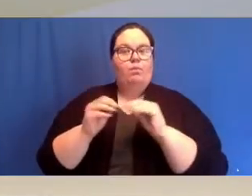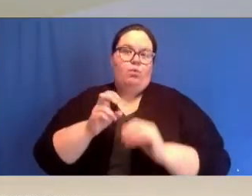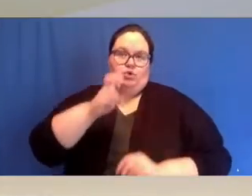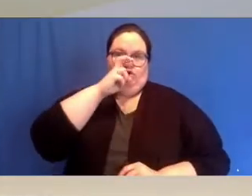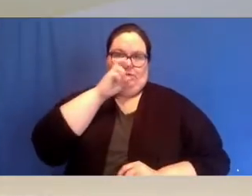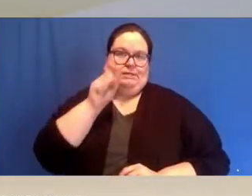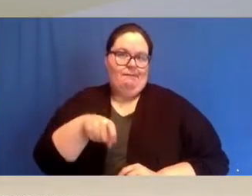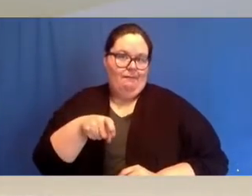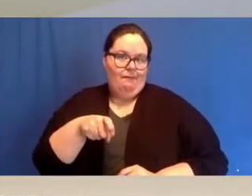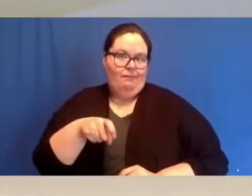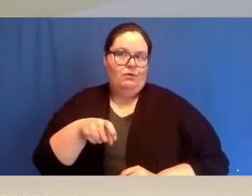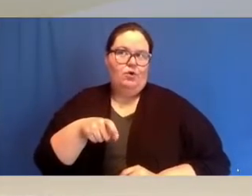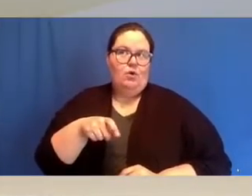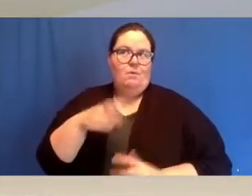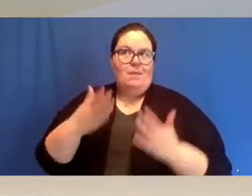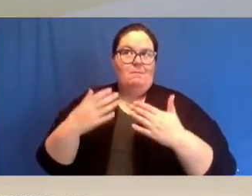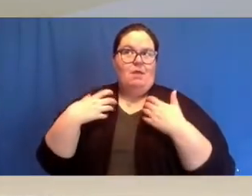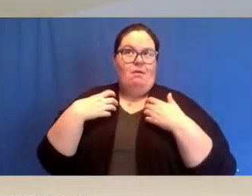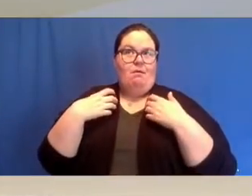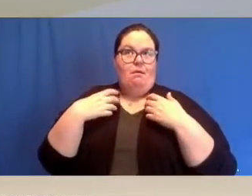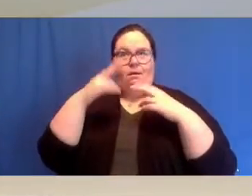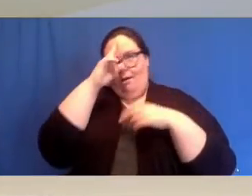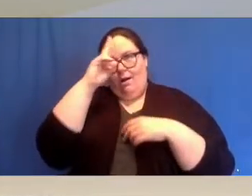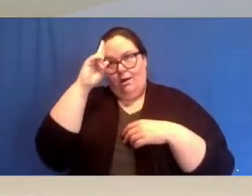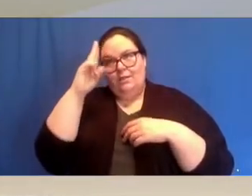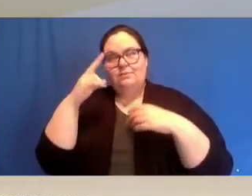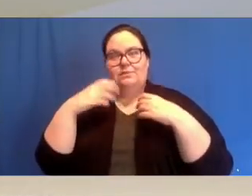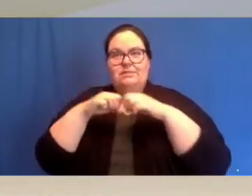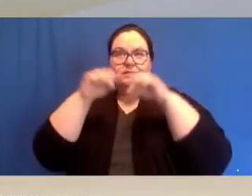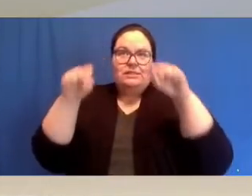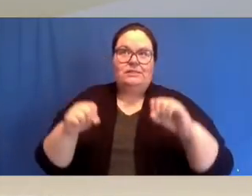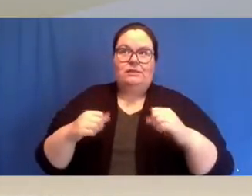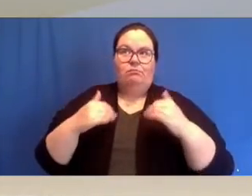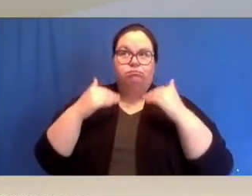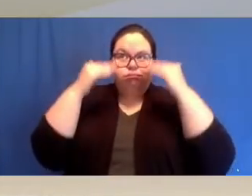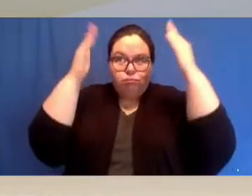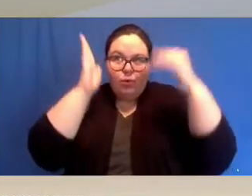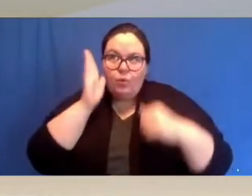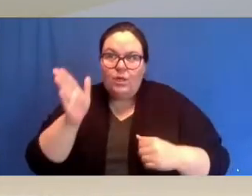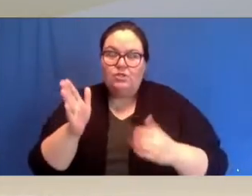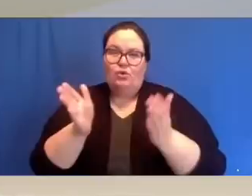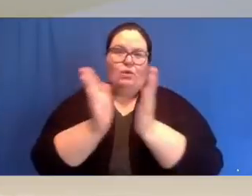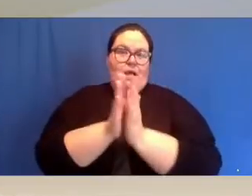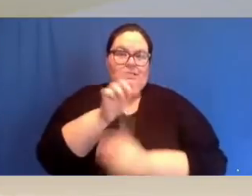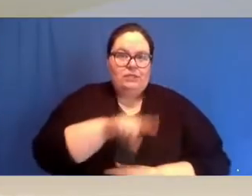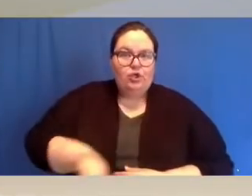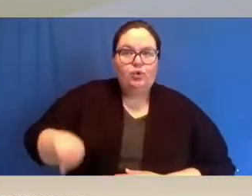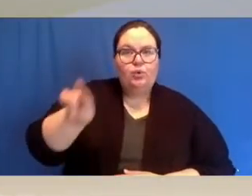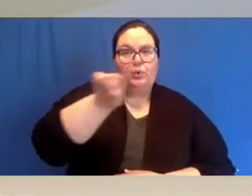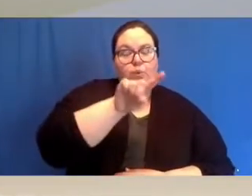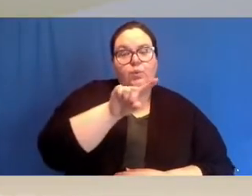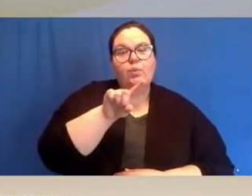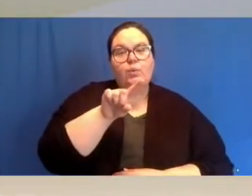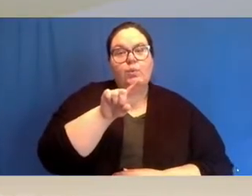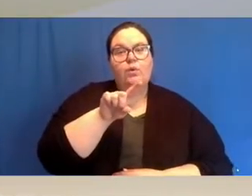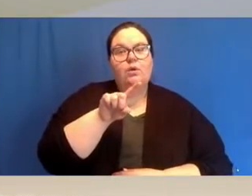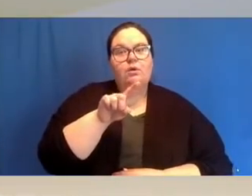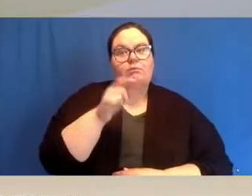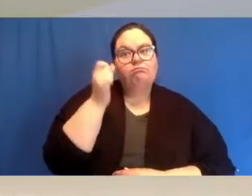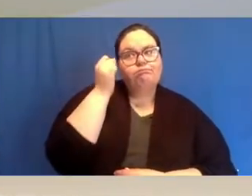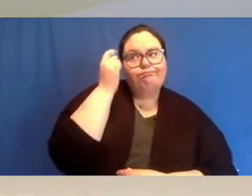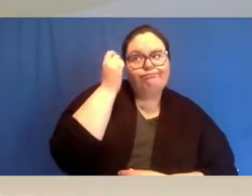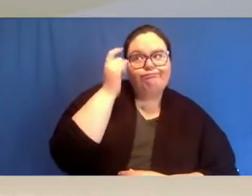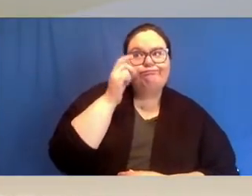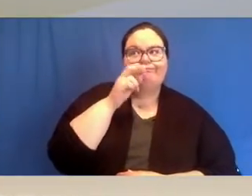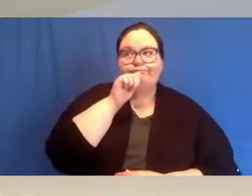has potential to change, and that is why we're trying to do everything we can. And we just ask for Islanders to continue to be understanding and